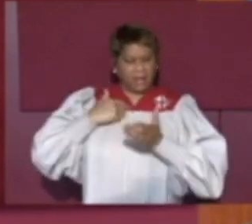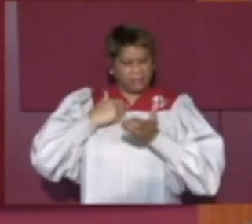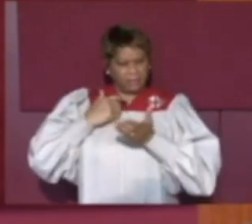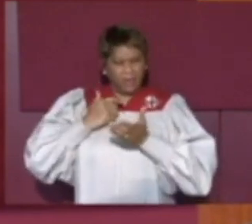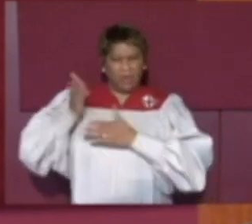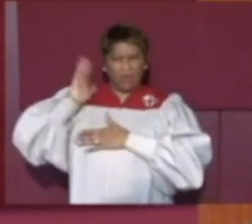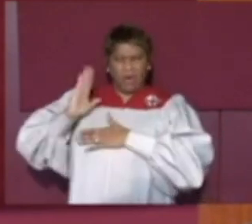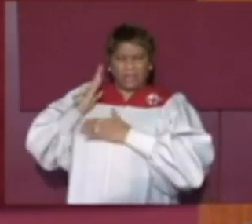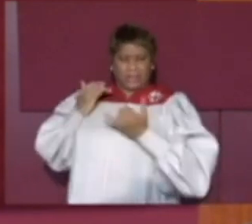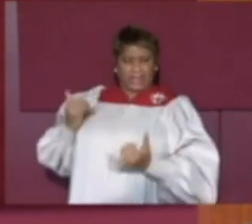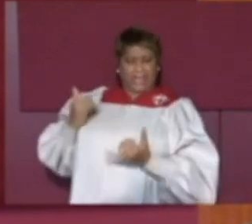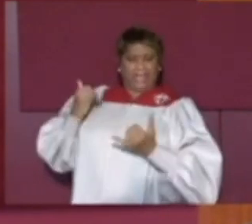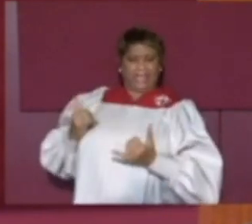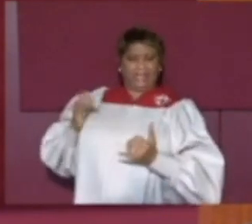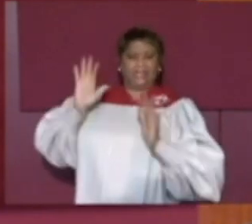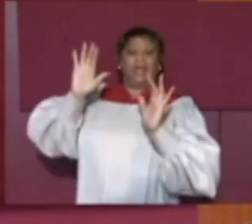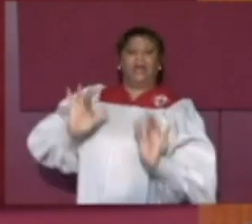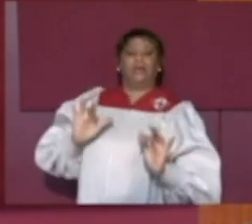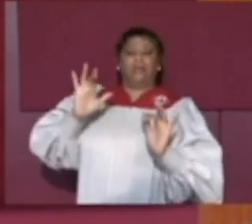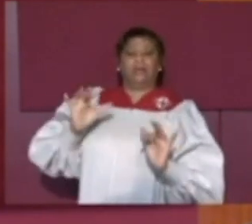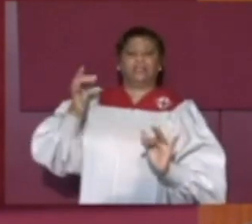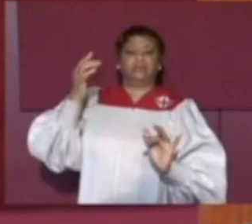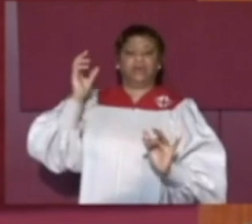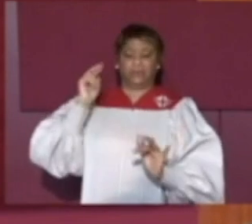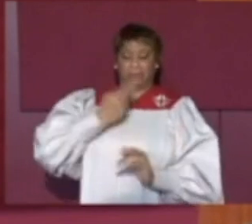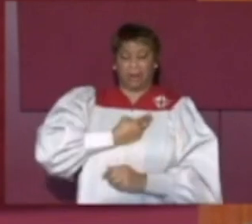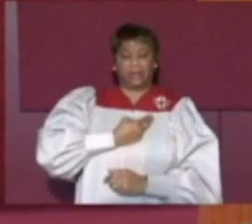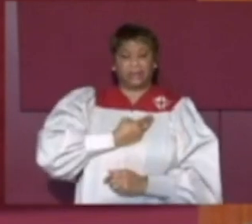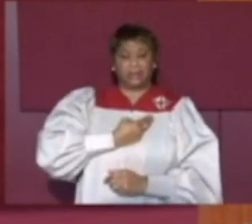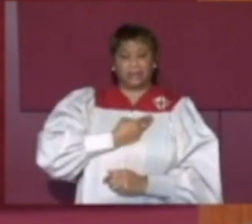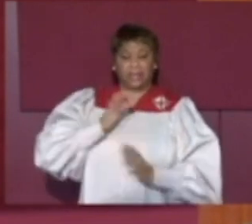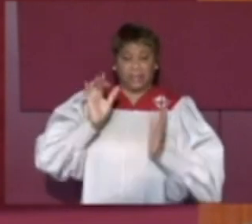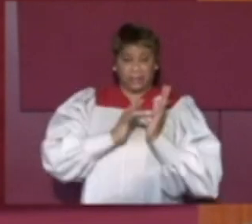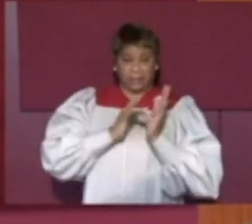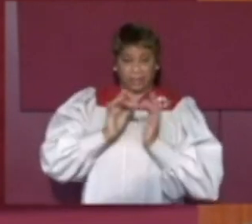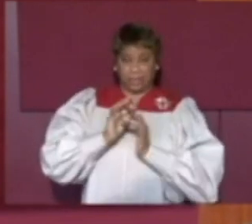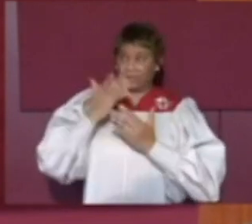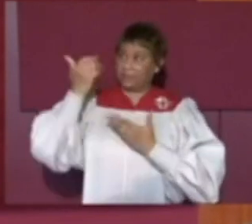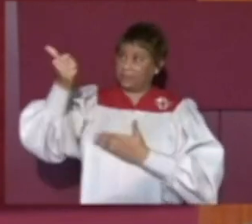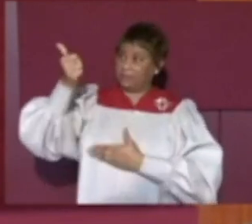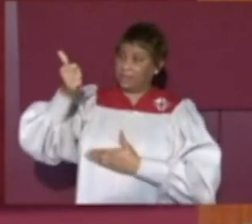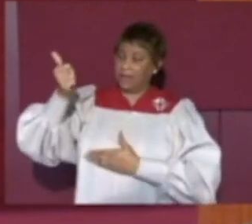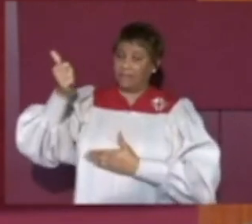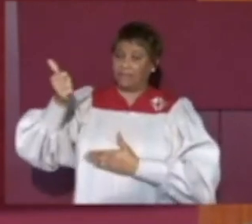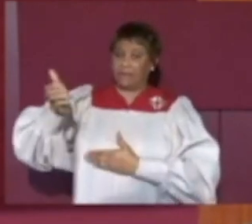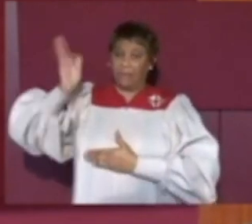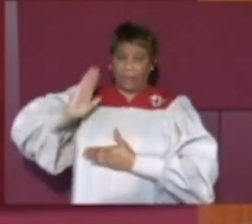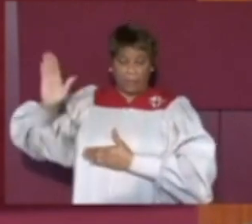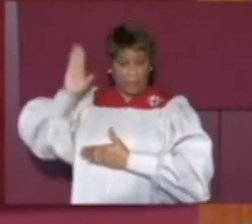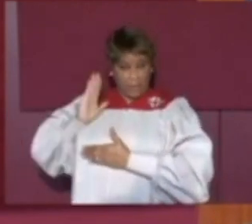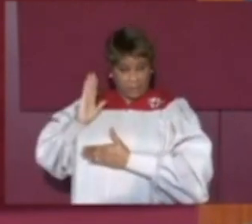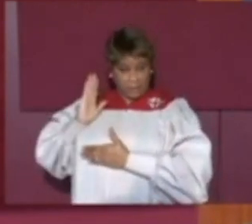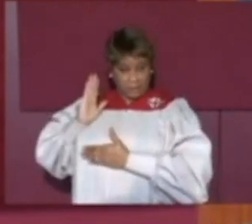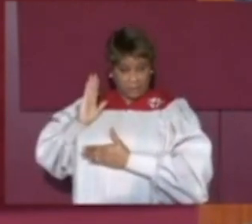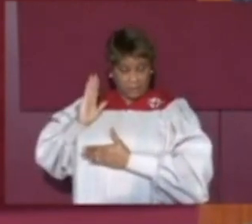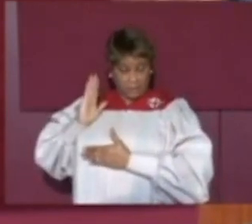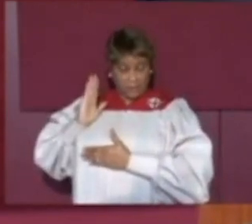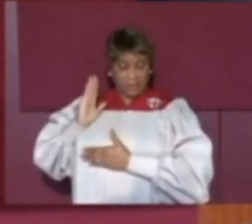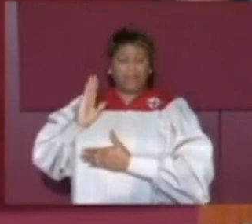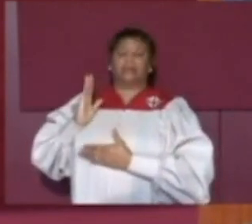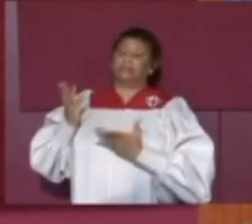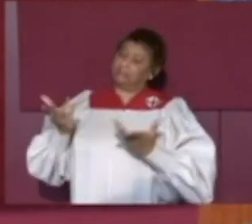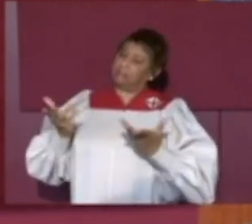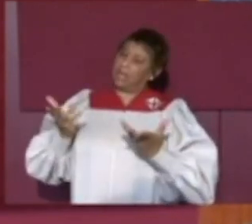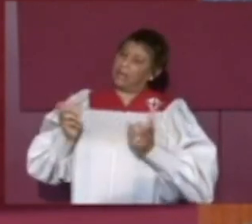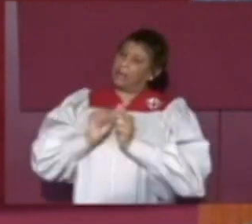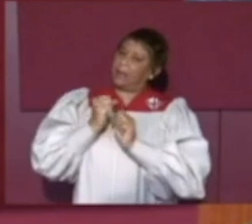was and is merciful toward us. Jesus was and is. Well, I'll just make it personal. Maybe some